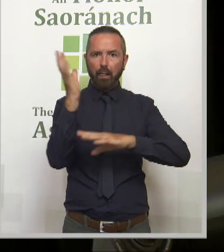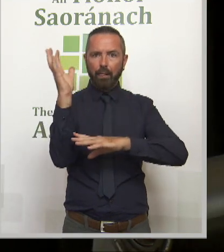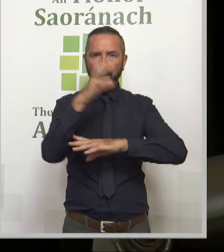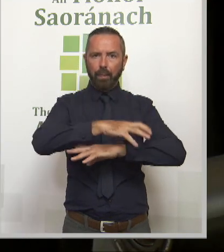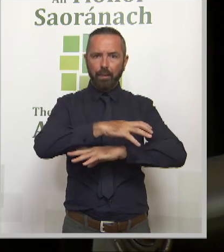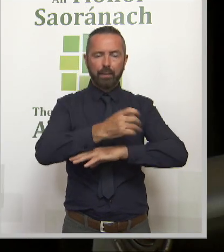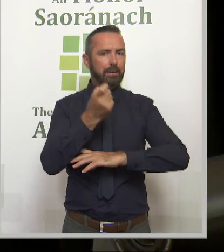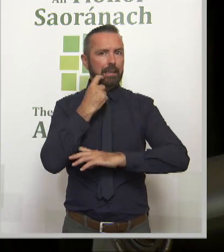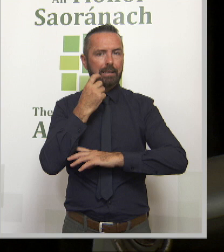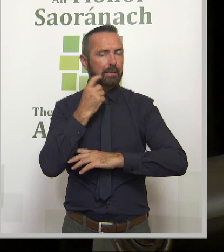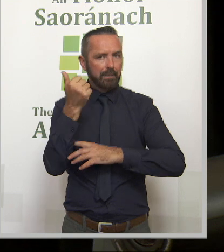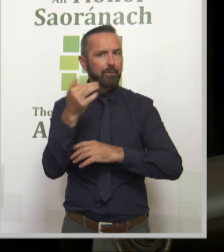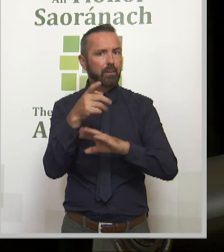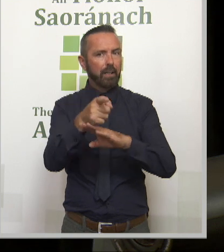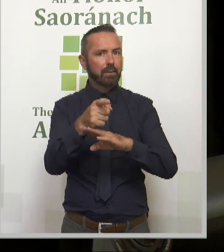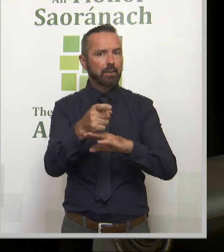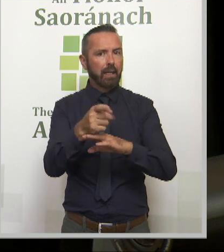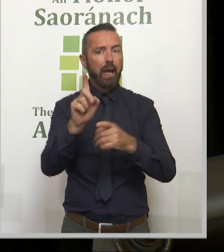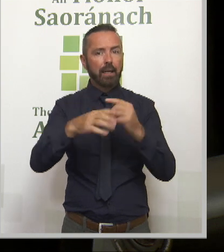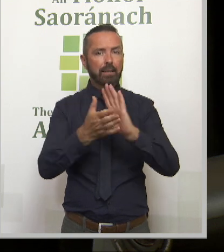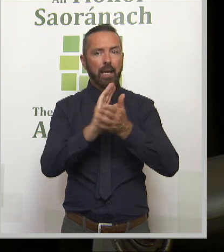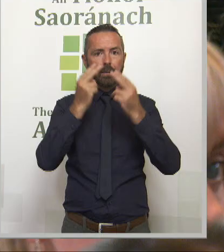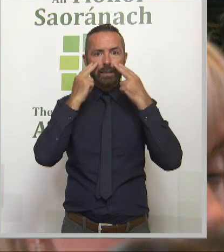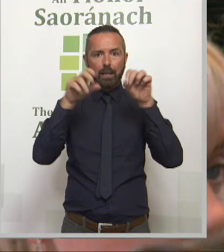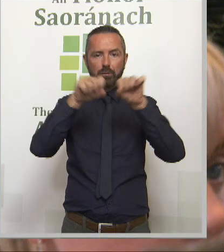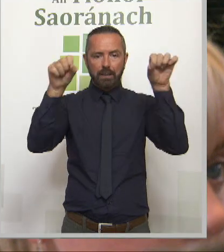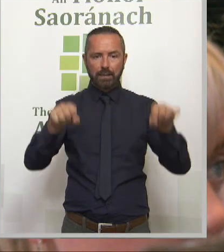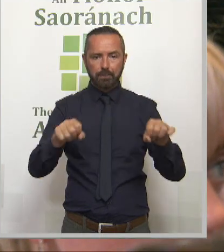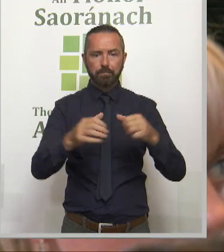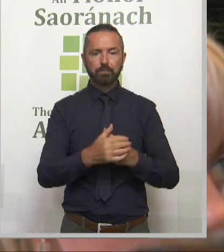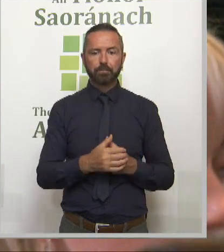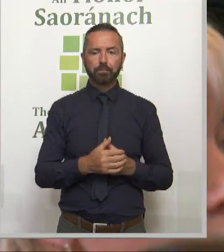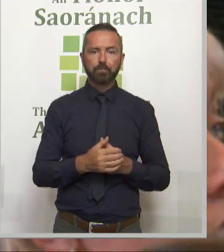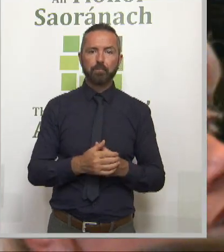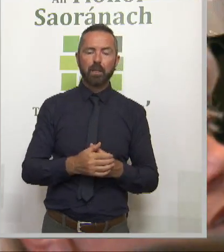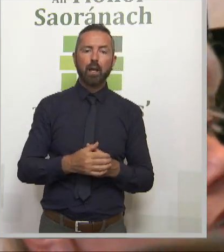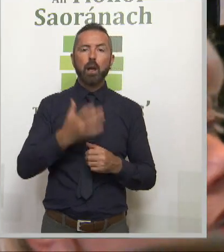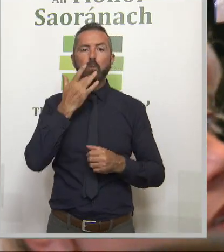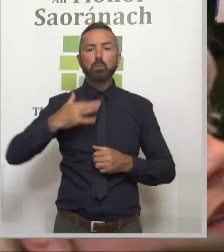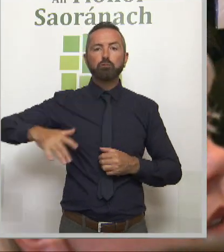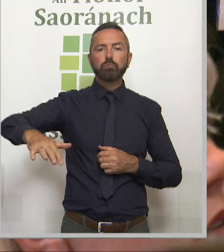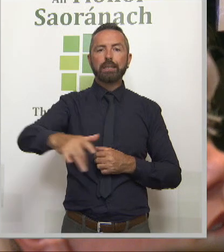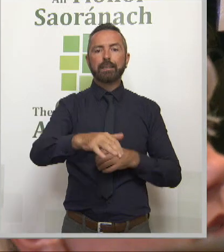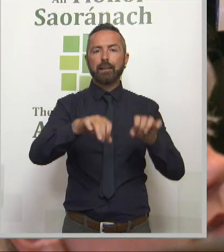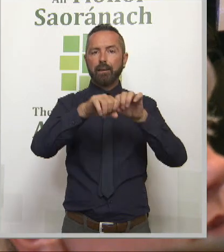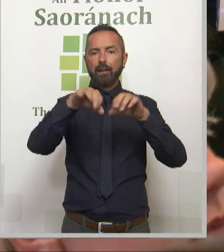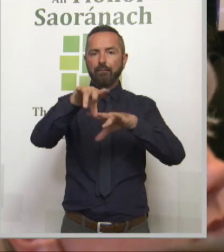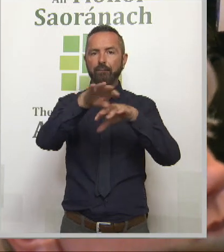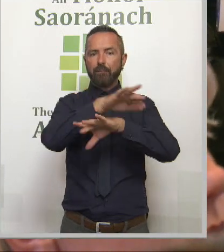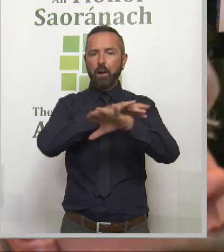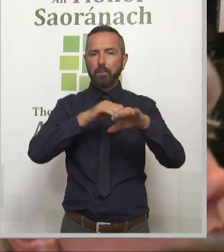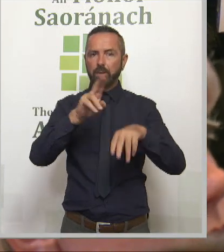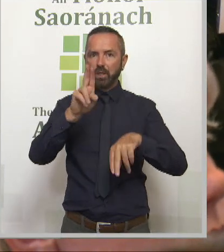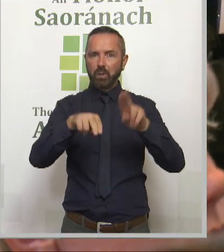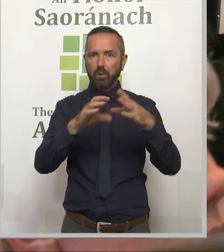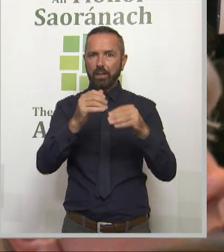as well as to the natural environment, to the natural system. And the marine environment also has some nasty new additions